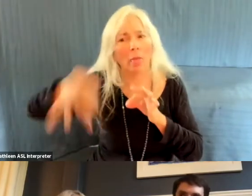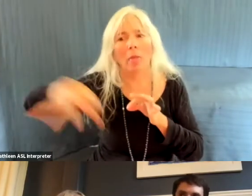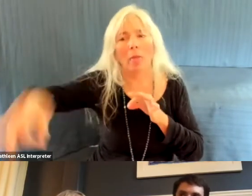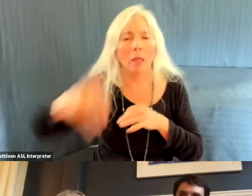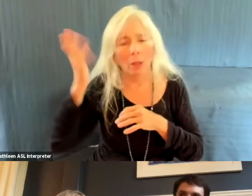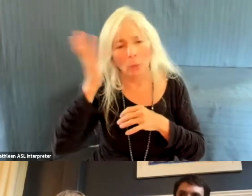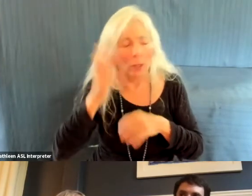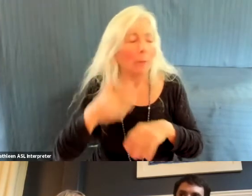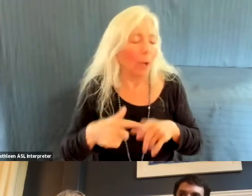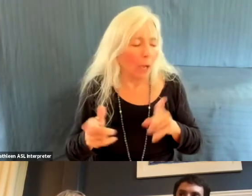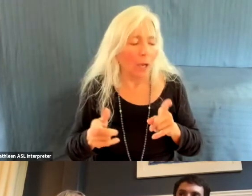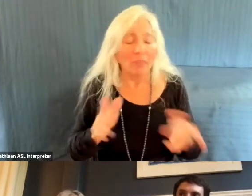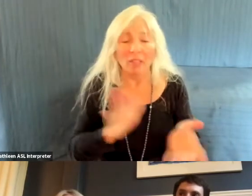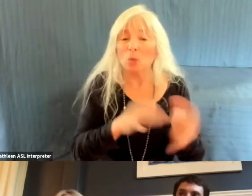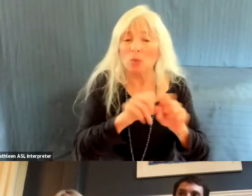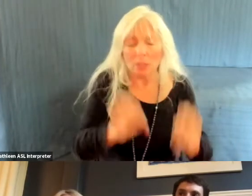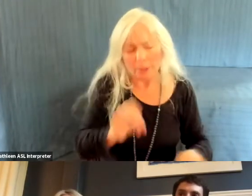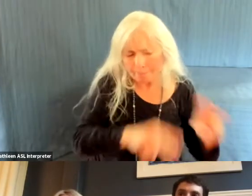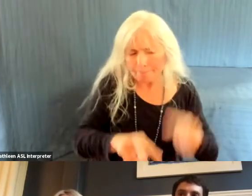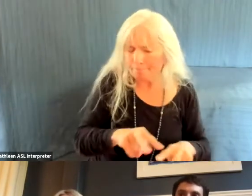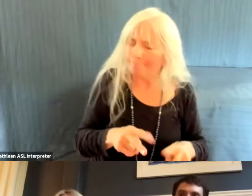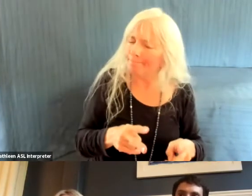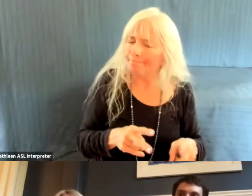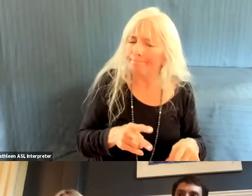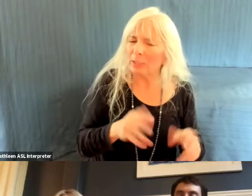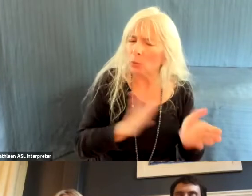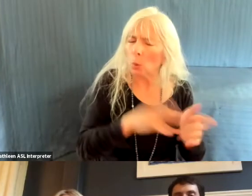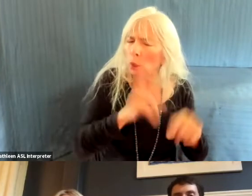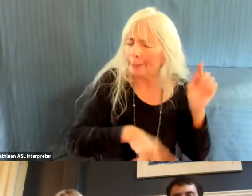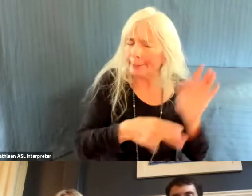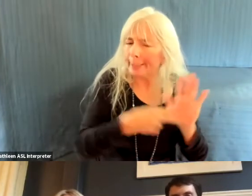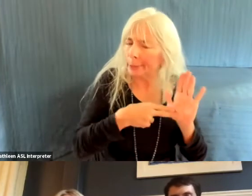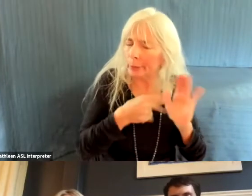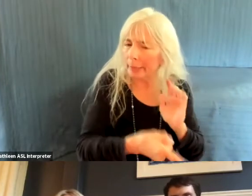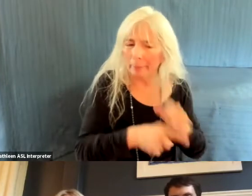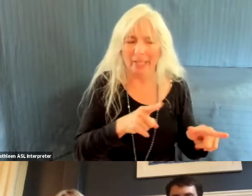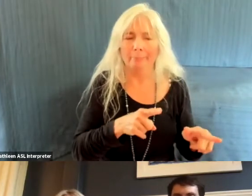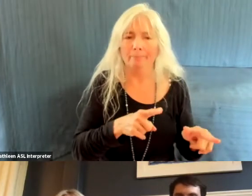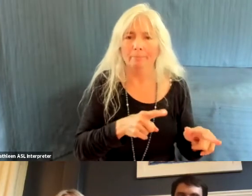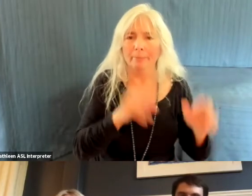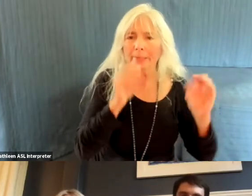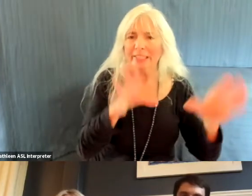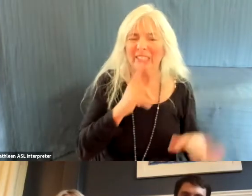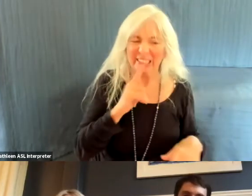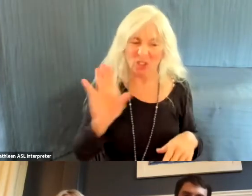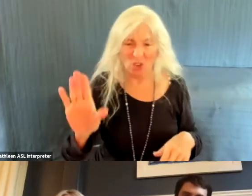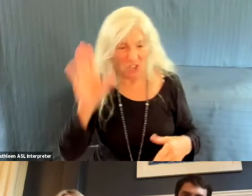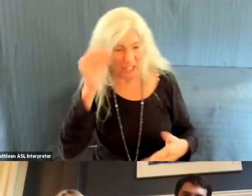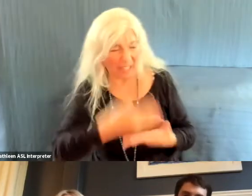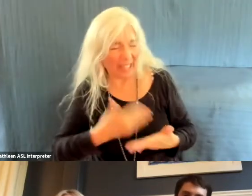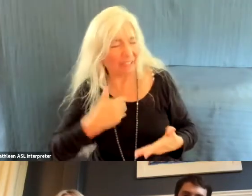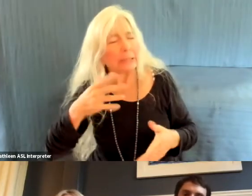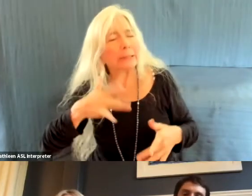school system looked at him and they couldn't diagnose him, but she was very much of like, your son has sensory